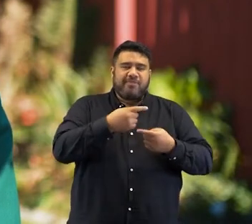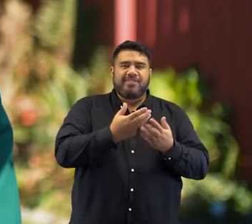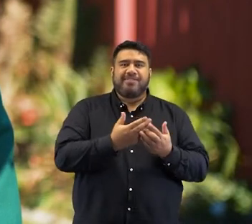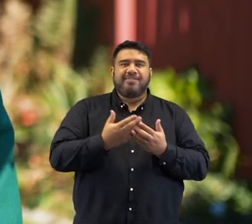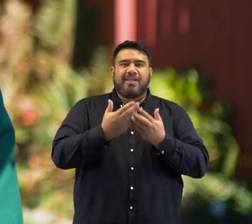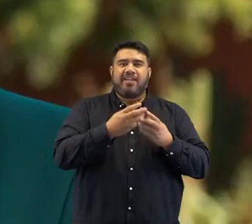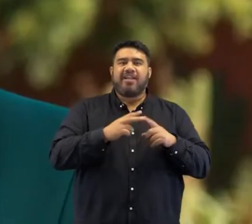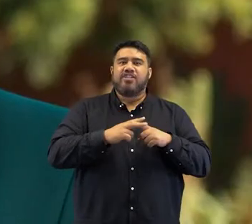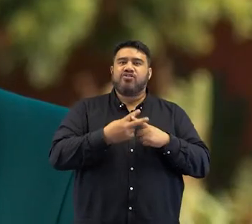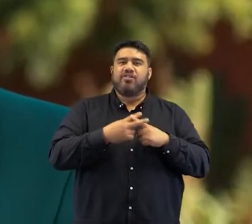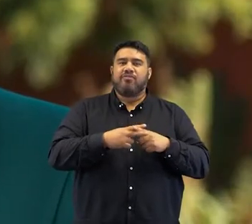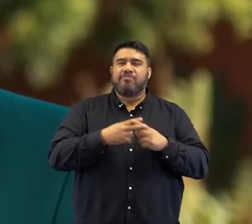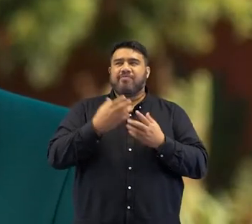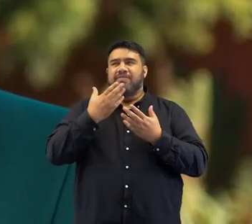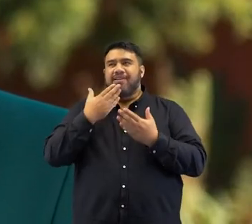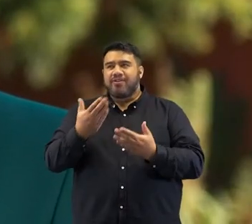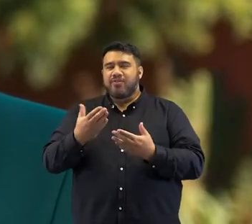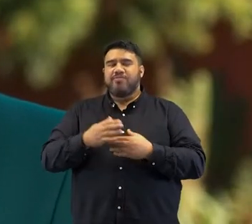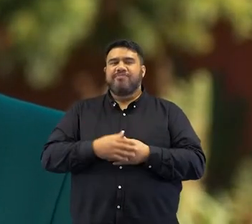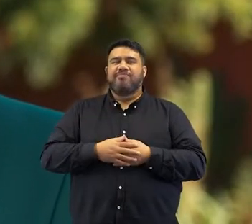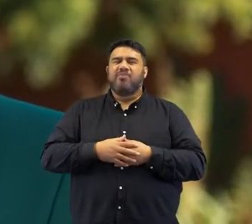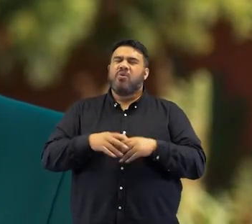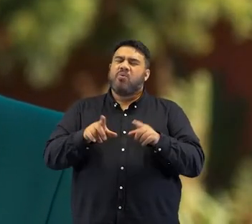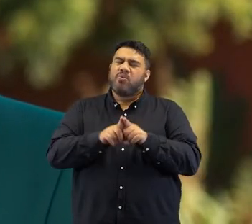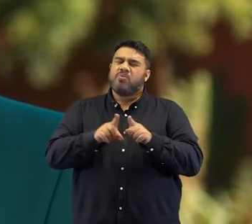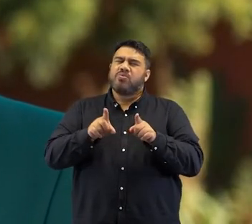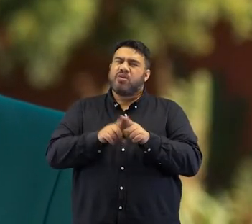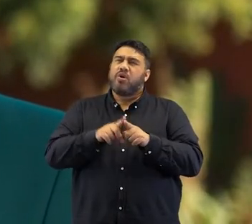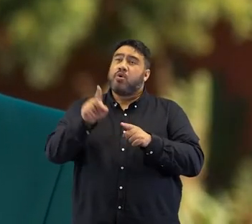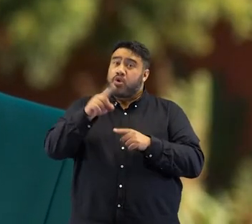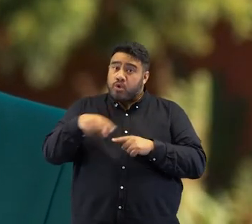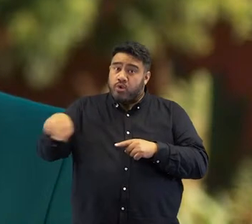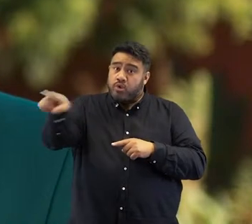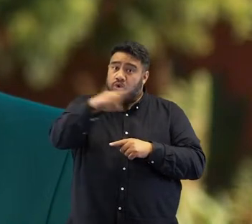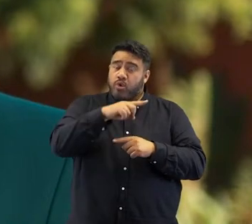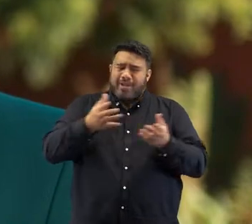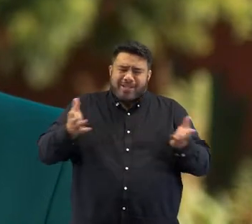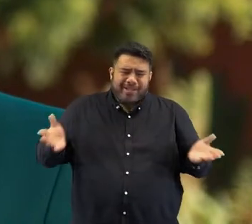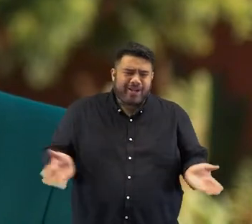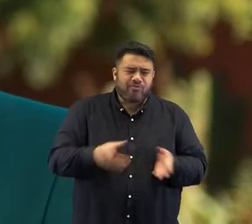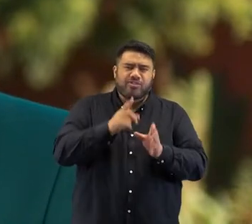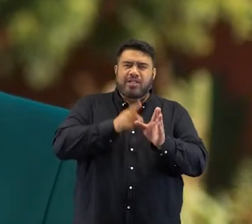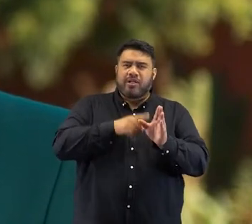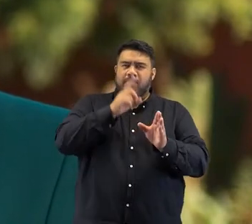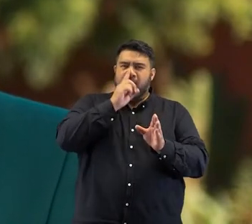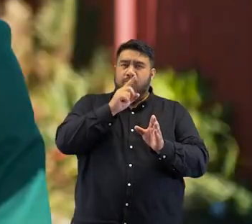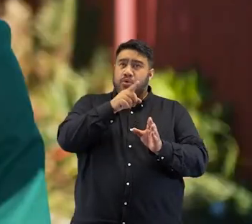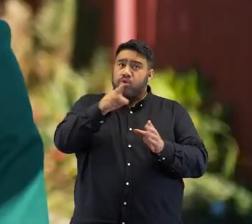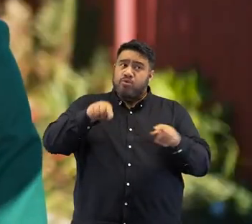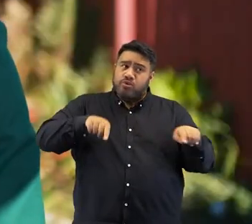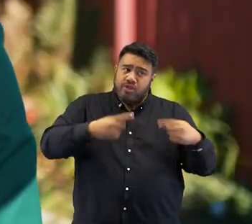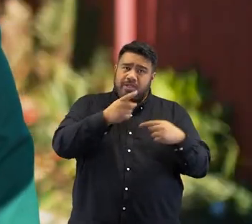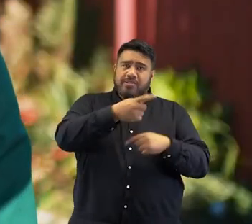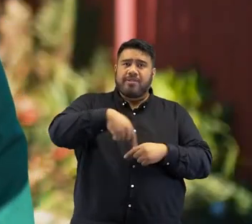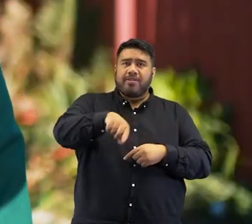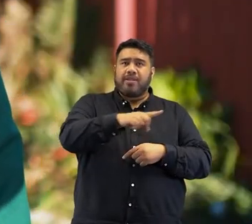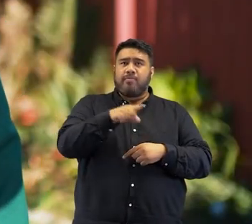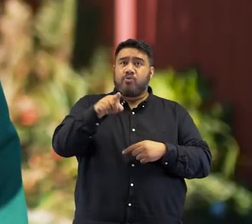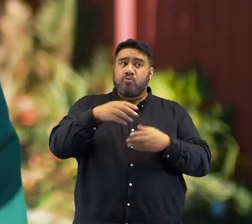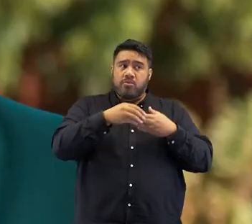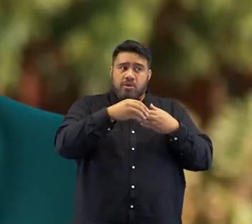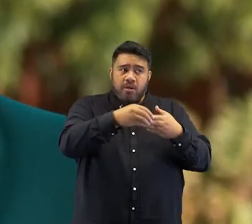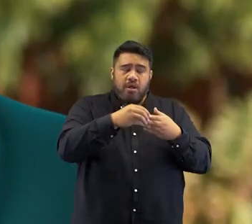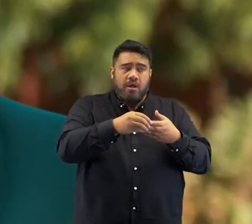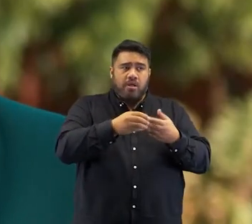studying engineering. I'd like to acknowledge all the people who have given their time to encourage young people to think creatively, who challenge our